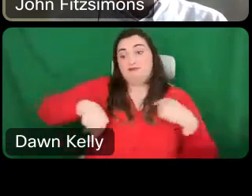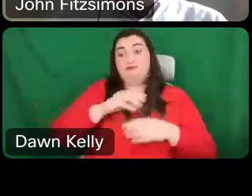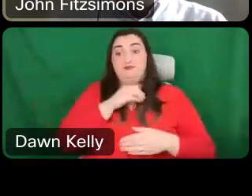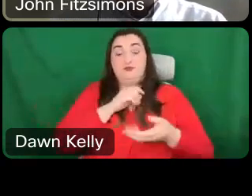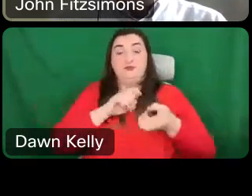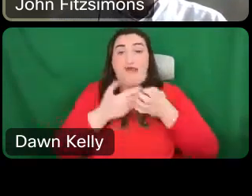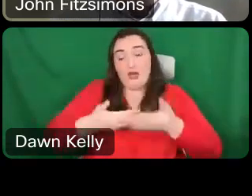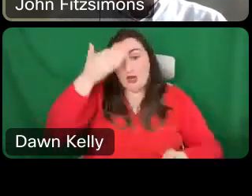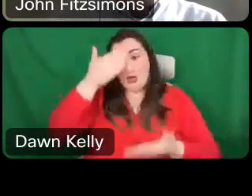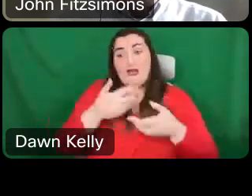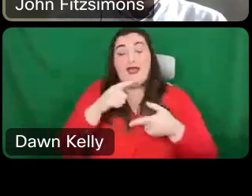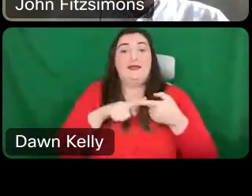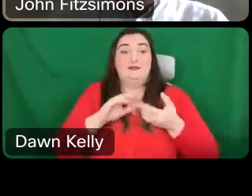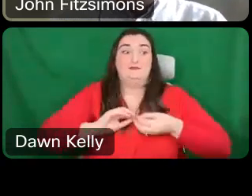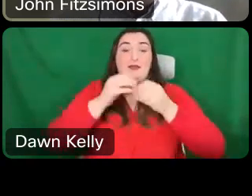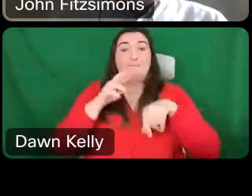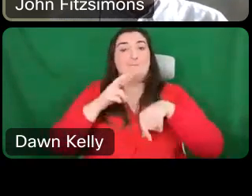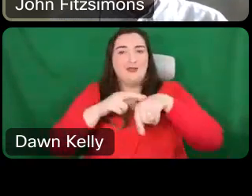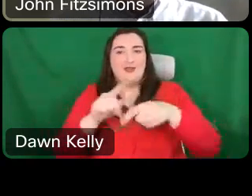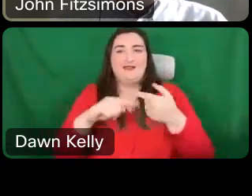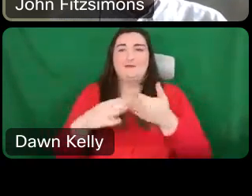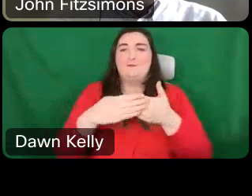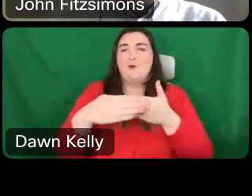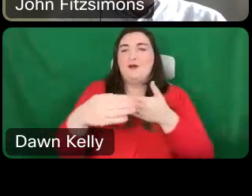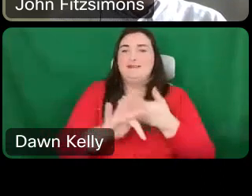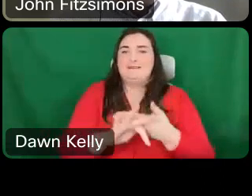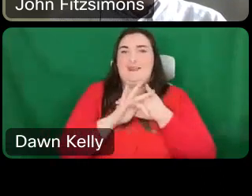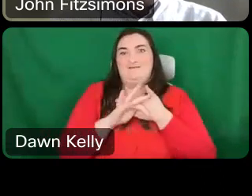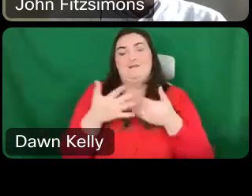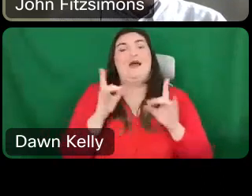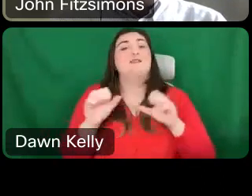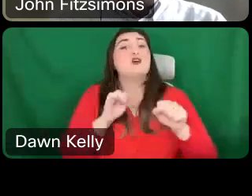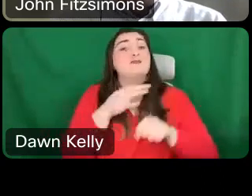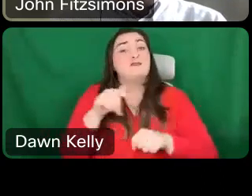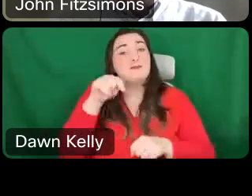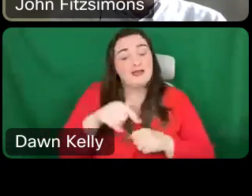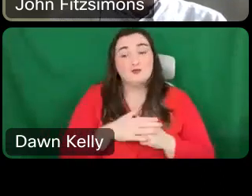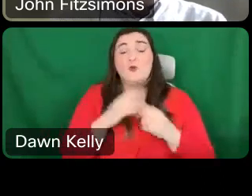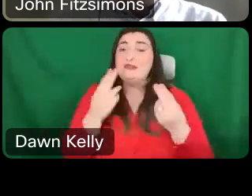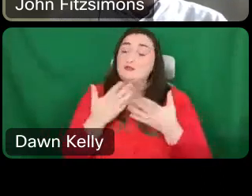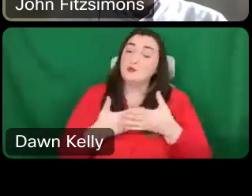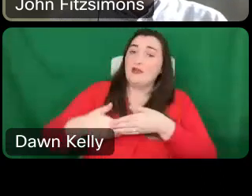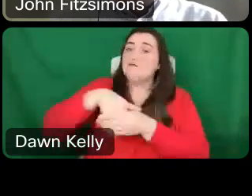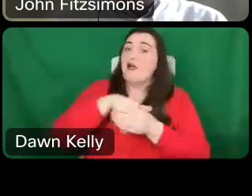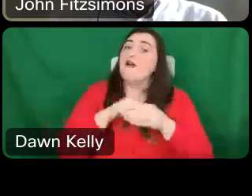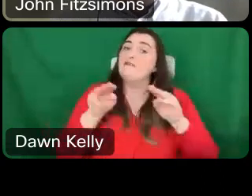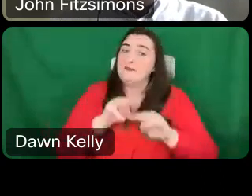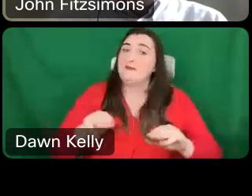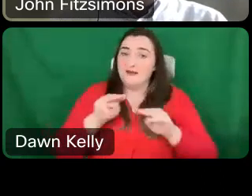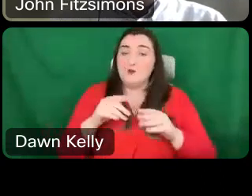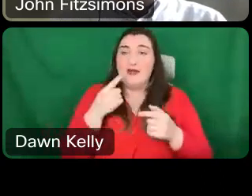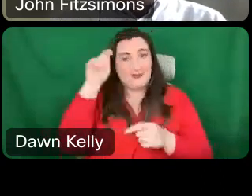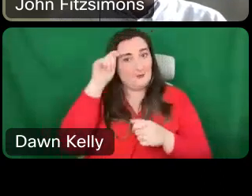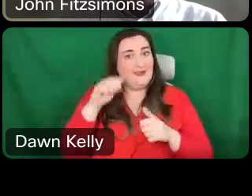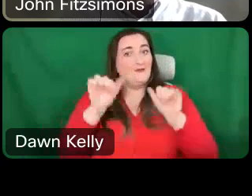and safer health service from this. So I think that needs to be done compassionately. We need to involve people. So I think we very much agree with the addition